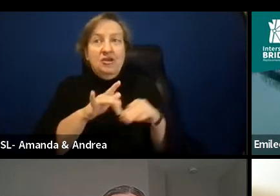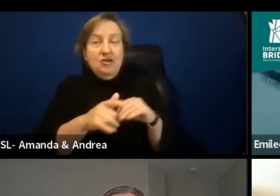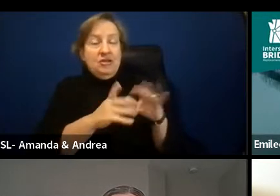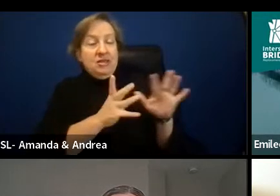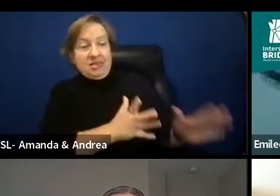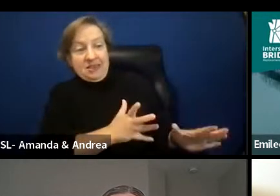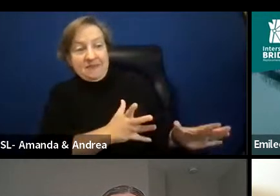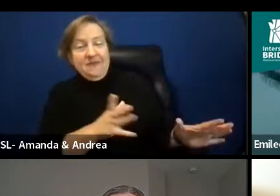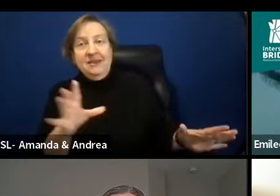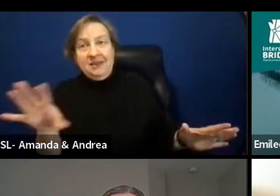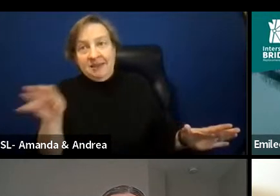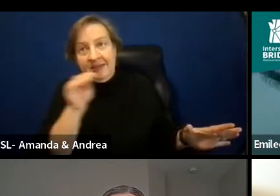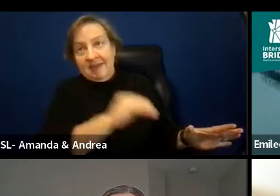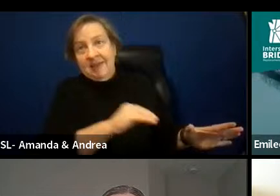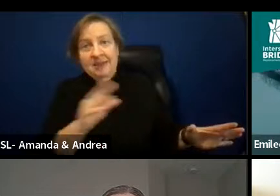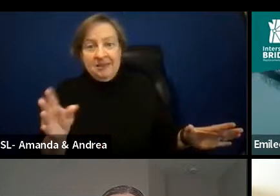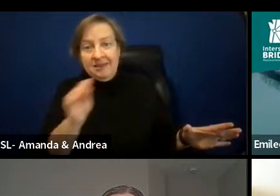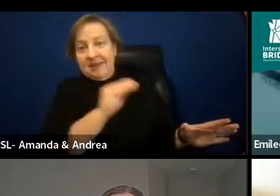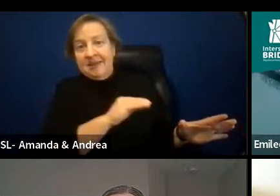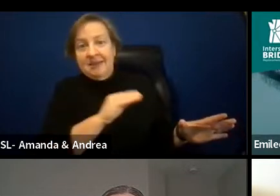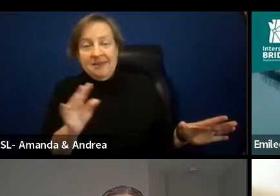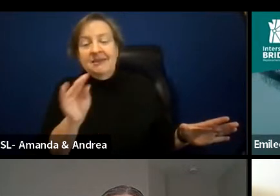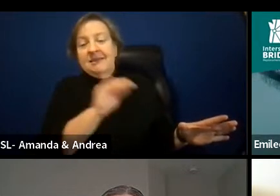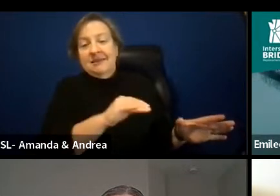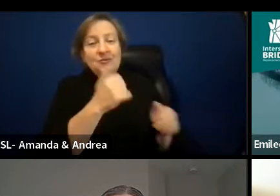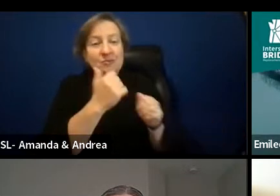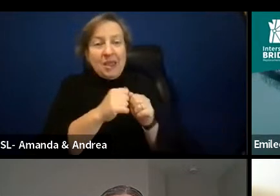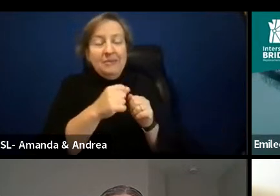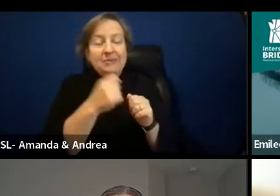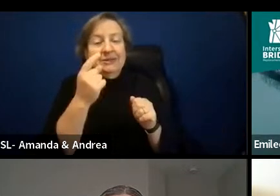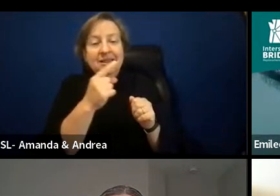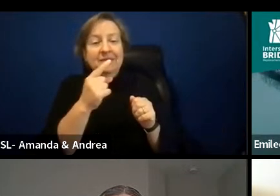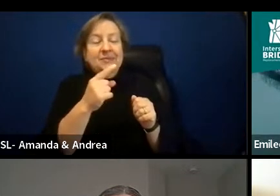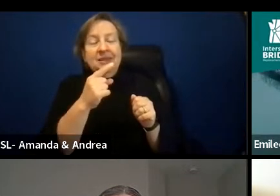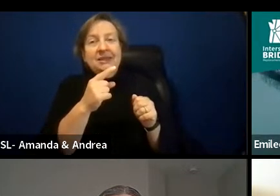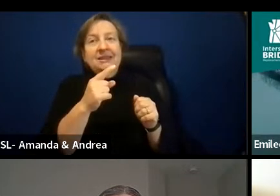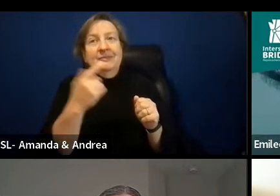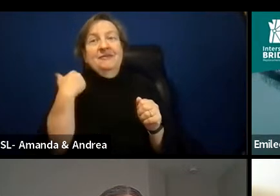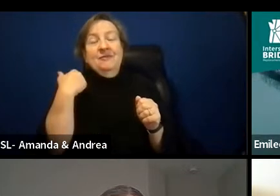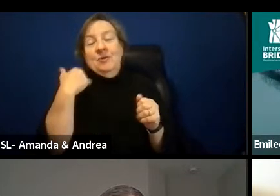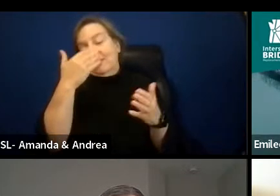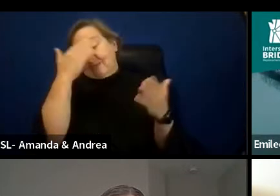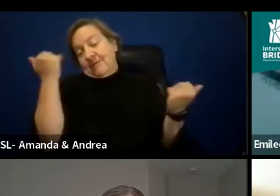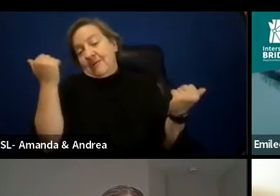there, and then as you go through your day, you're going to remember that thing that before you didn't remember.